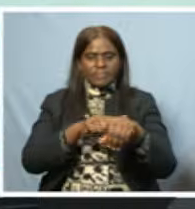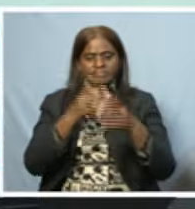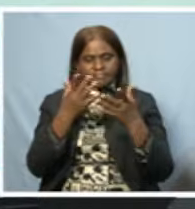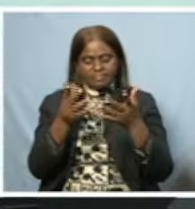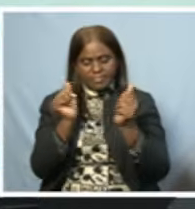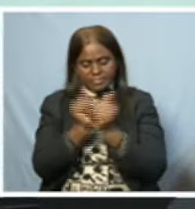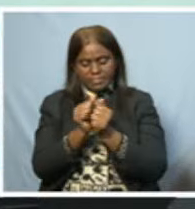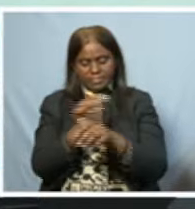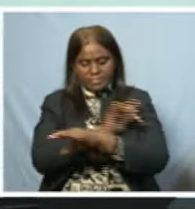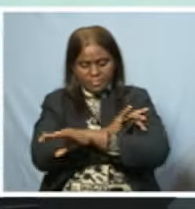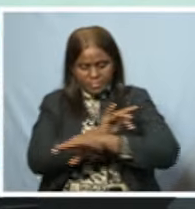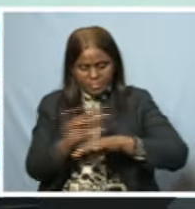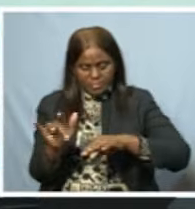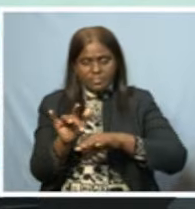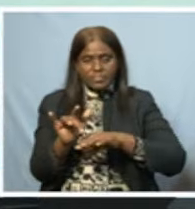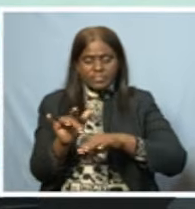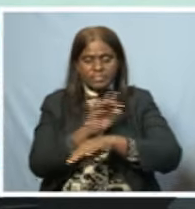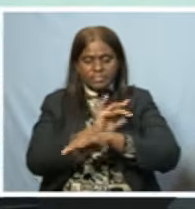regarding lack of